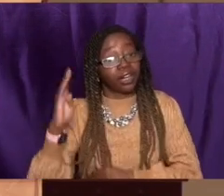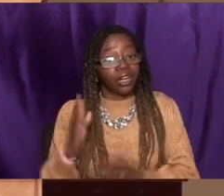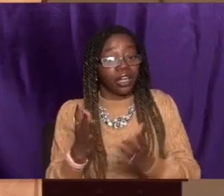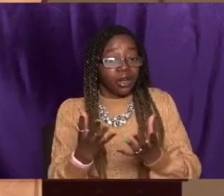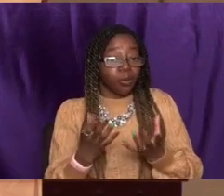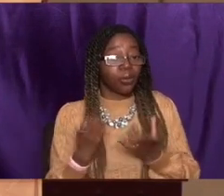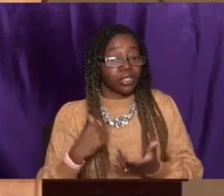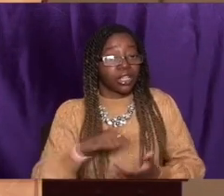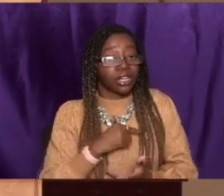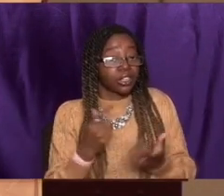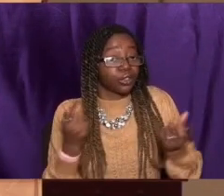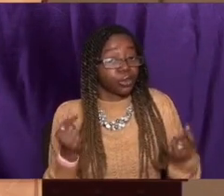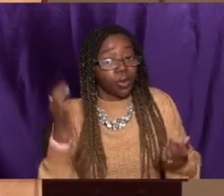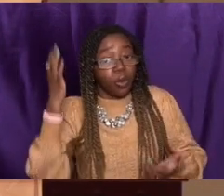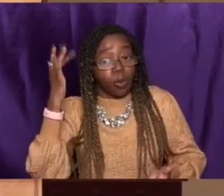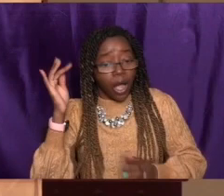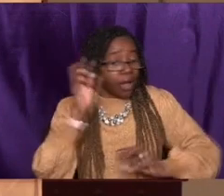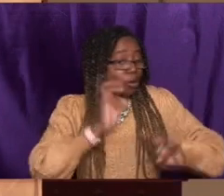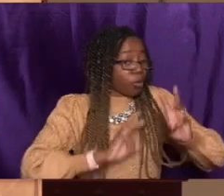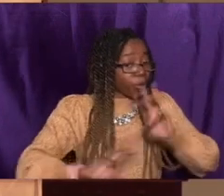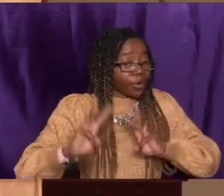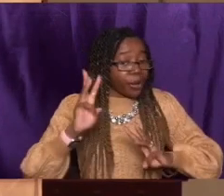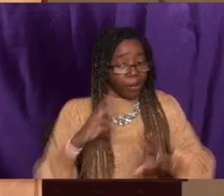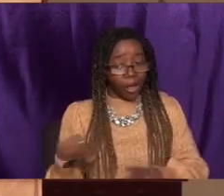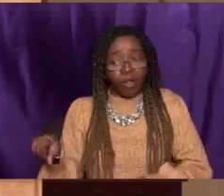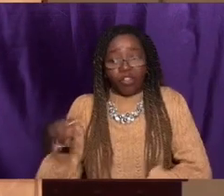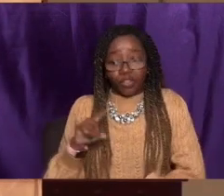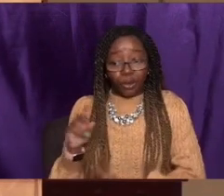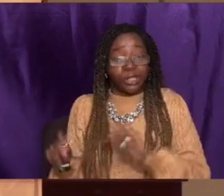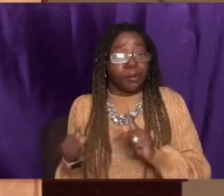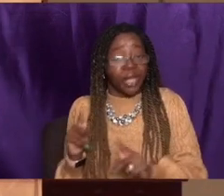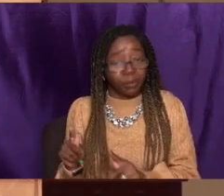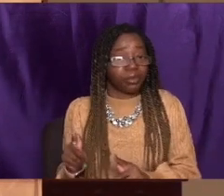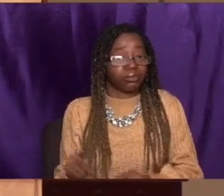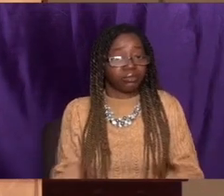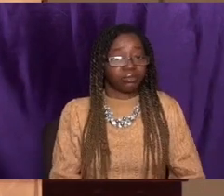asked us to do because we are worried about they and them.